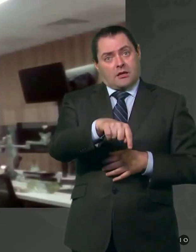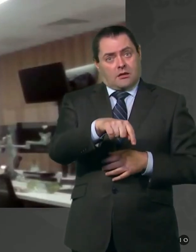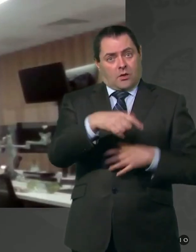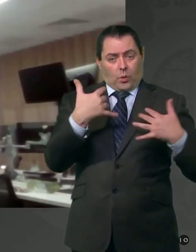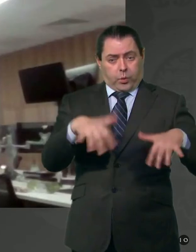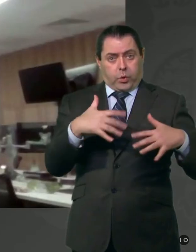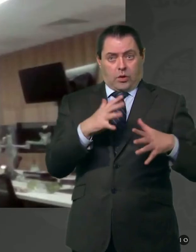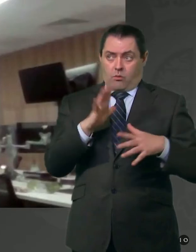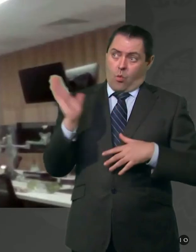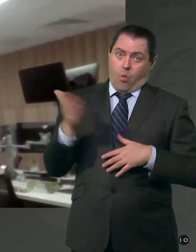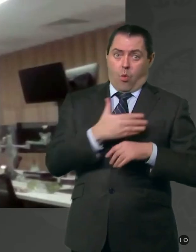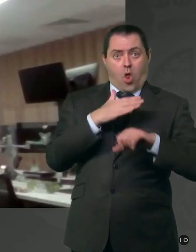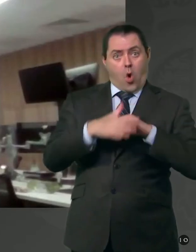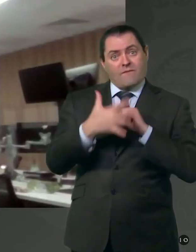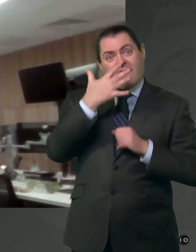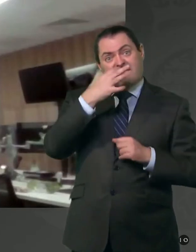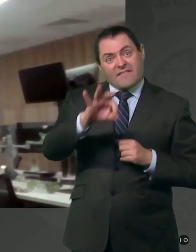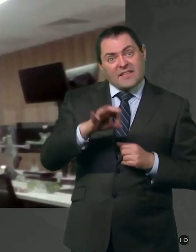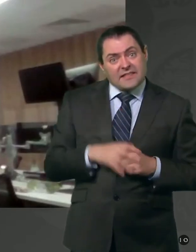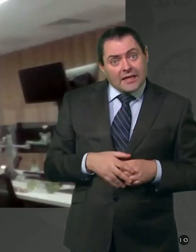his assessment? And